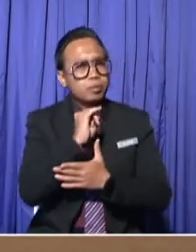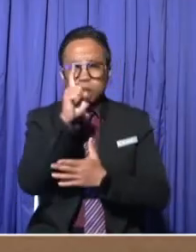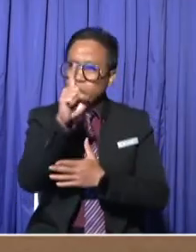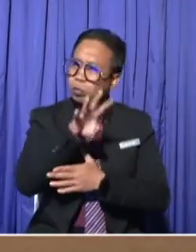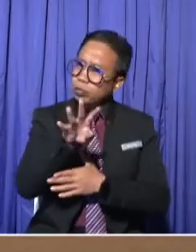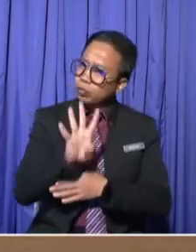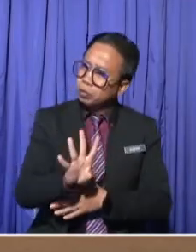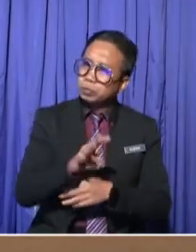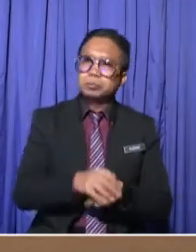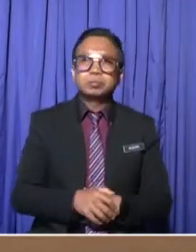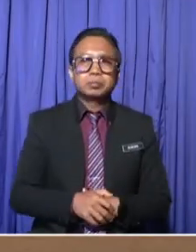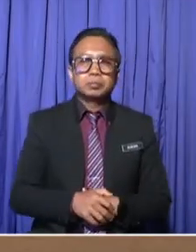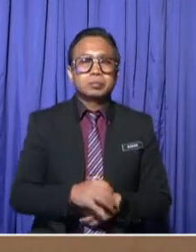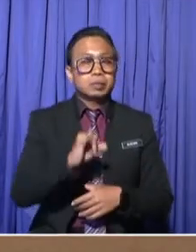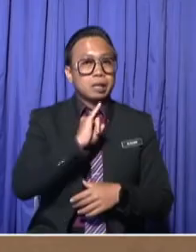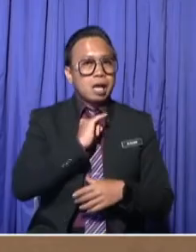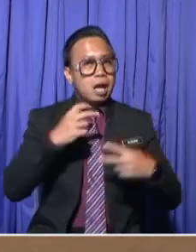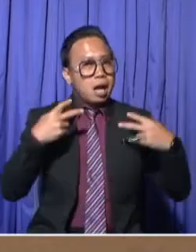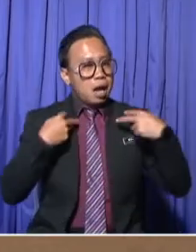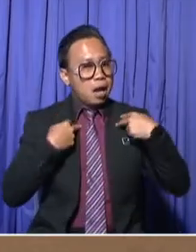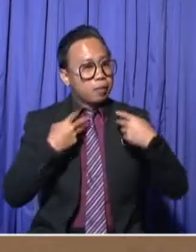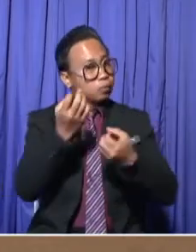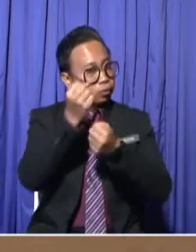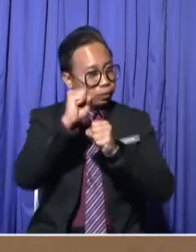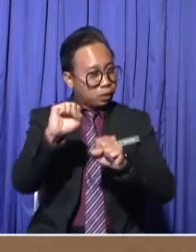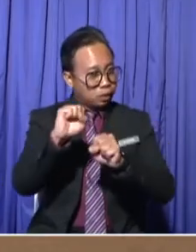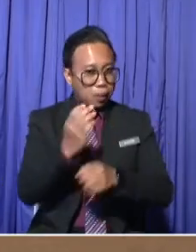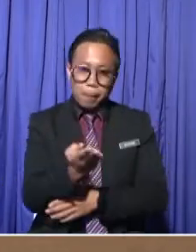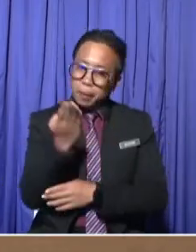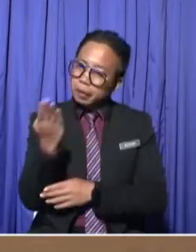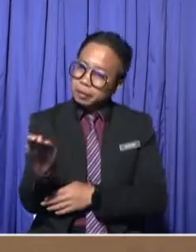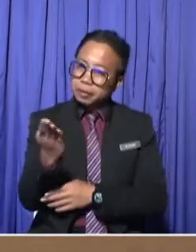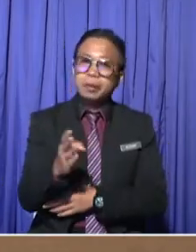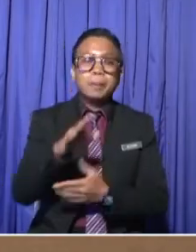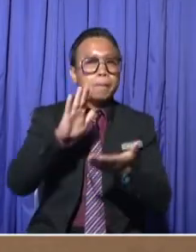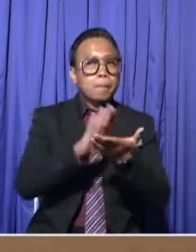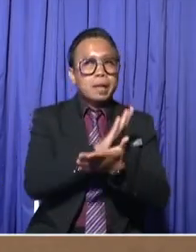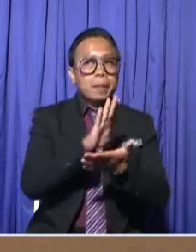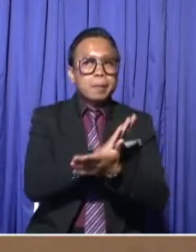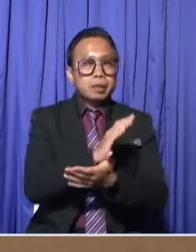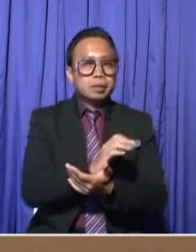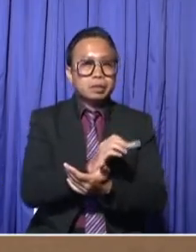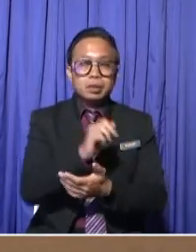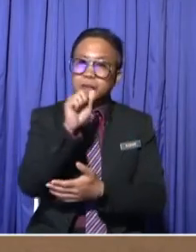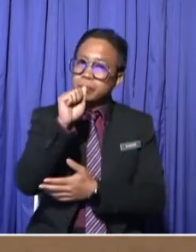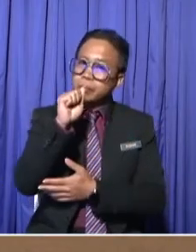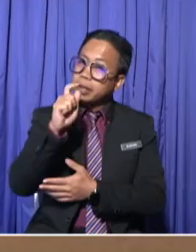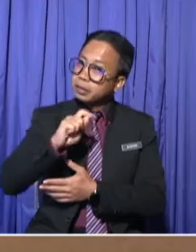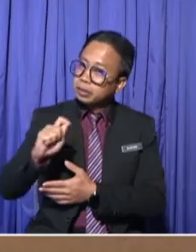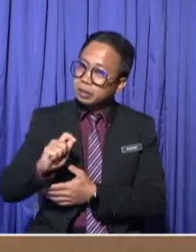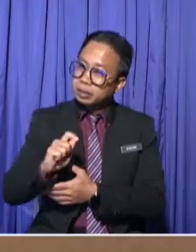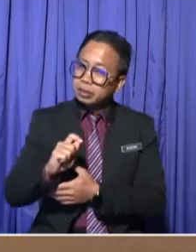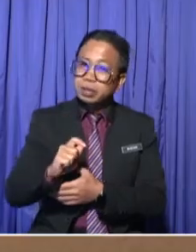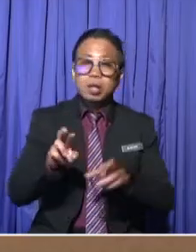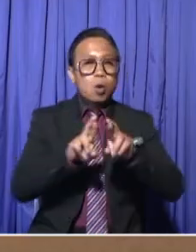1/4? I have prepared materials such as paper, a pencil,